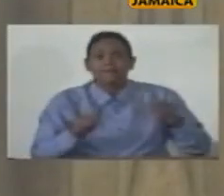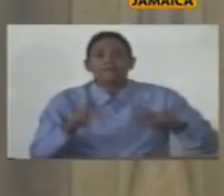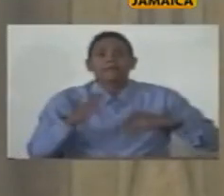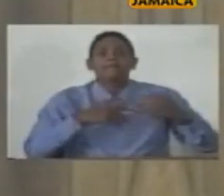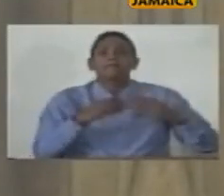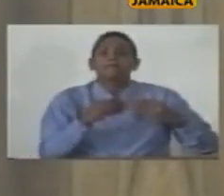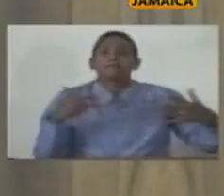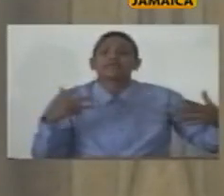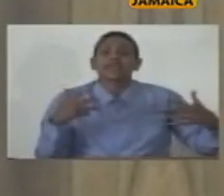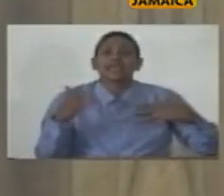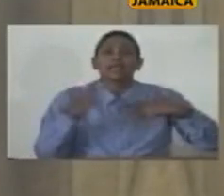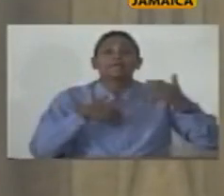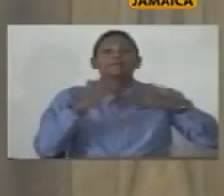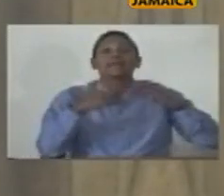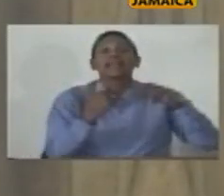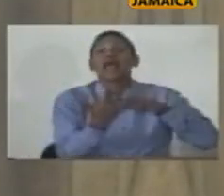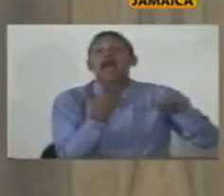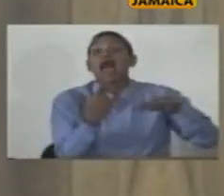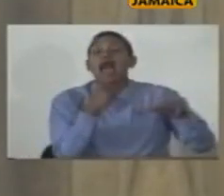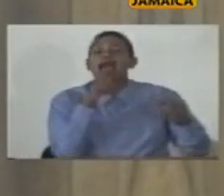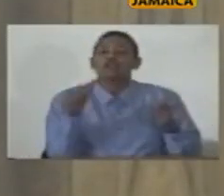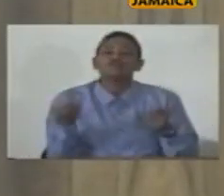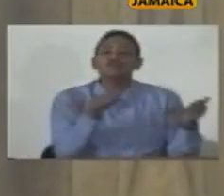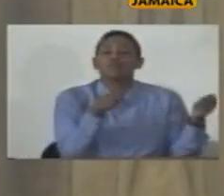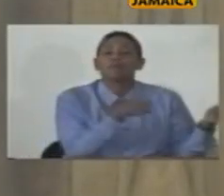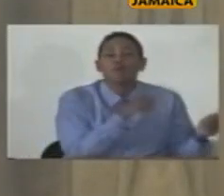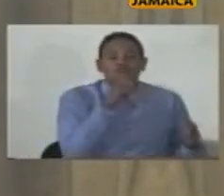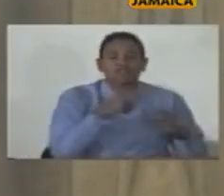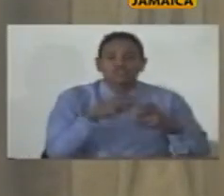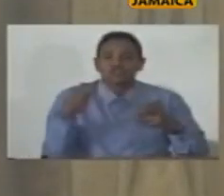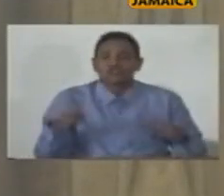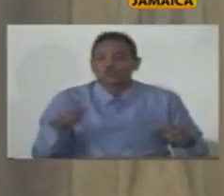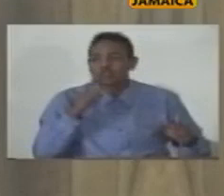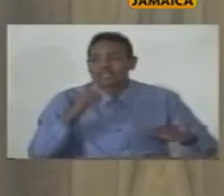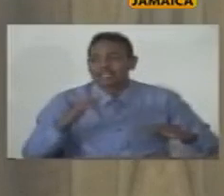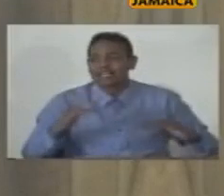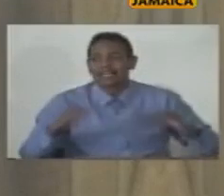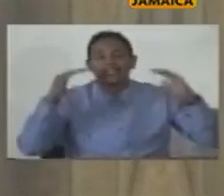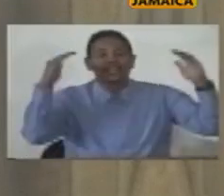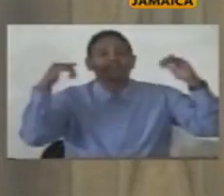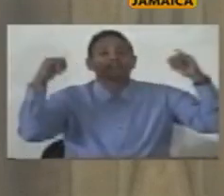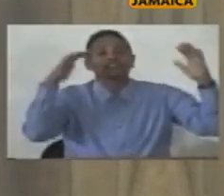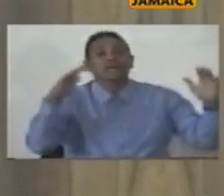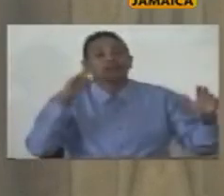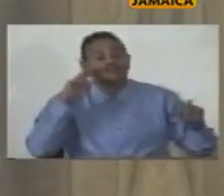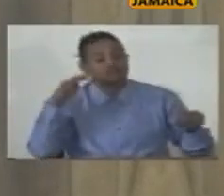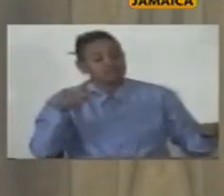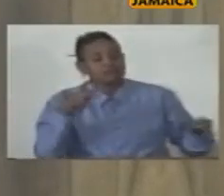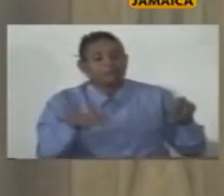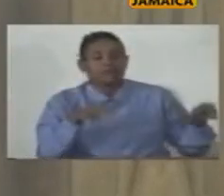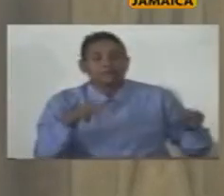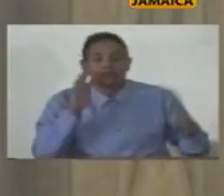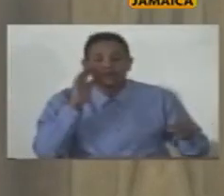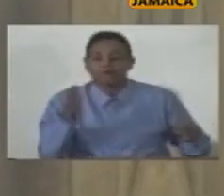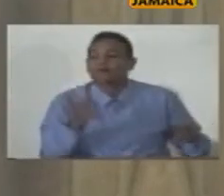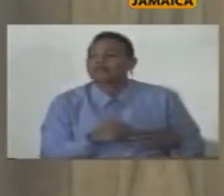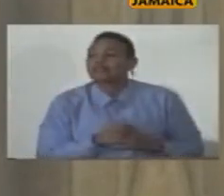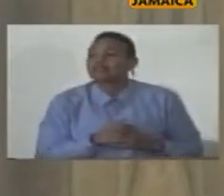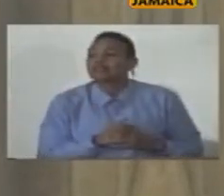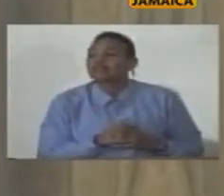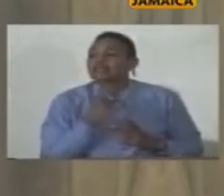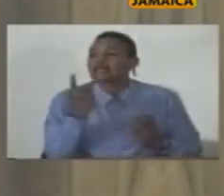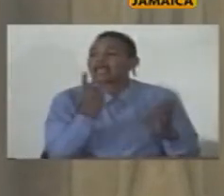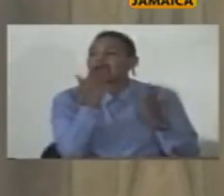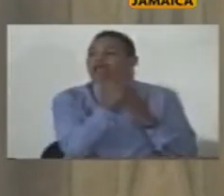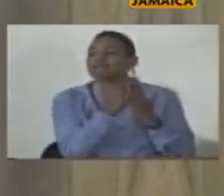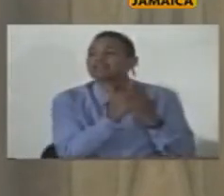up the highway, remove the stones, lift up a standard over the people. Here is a list of